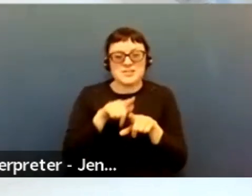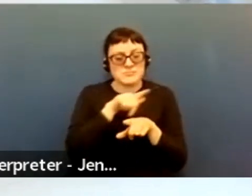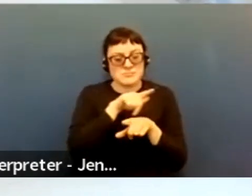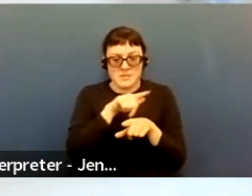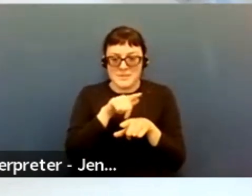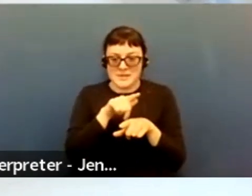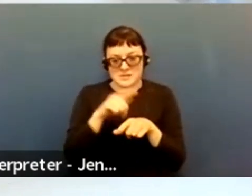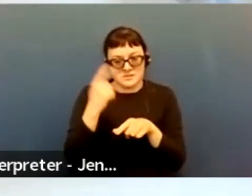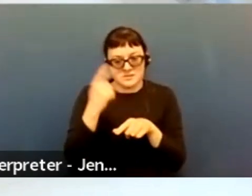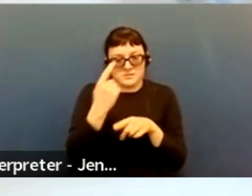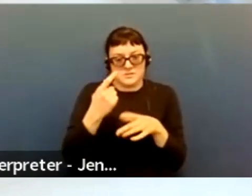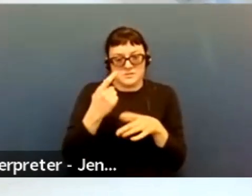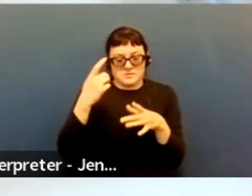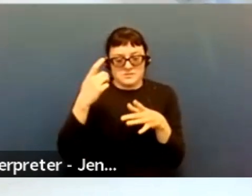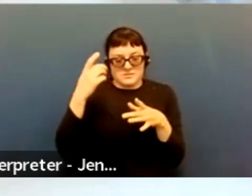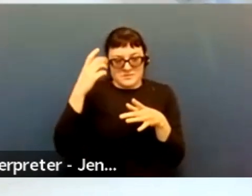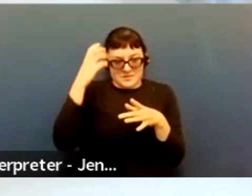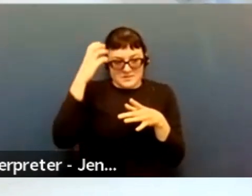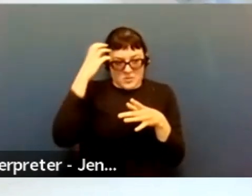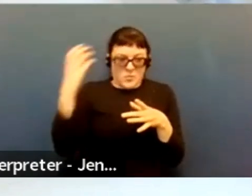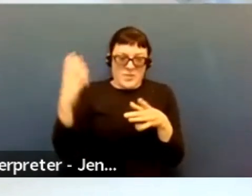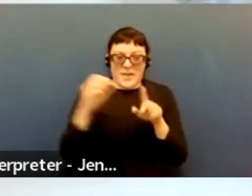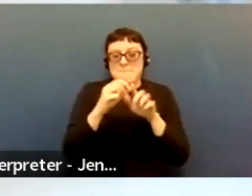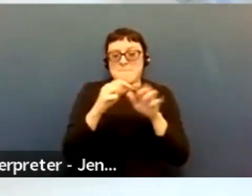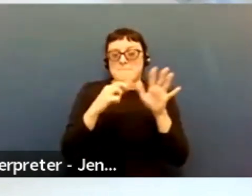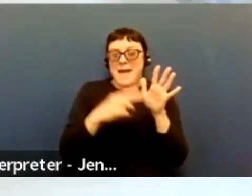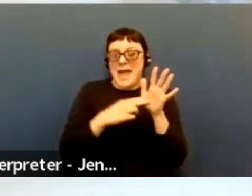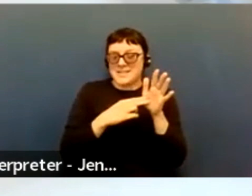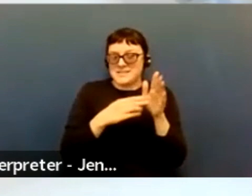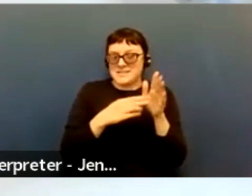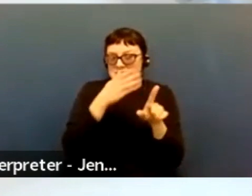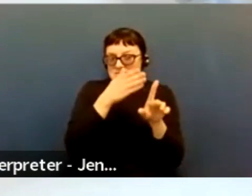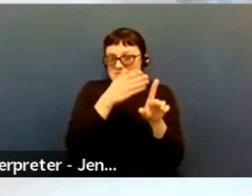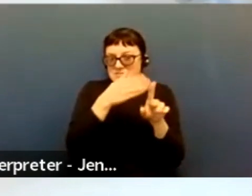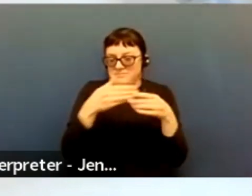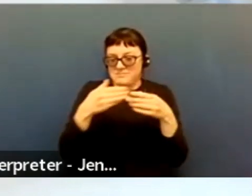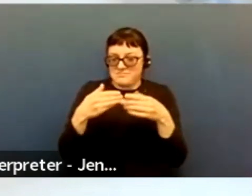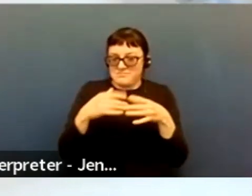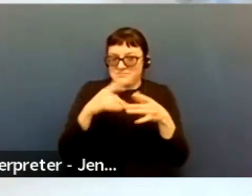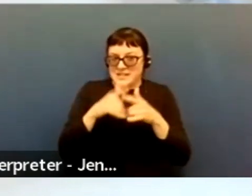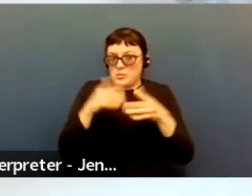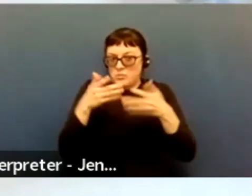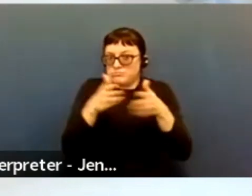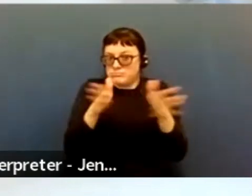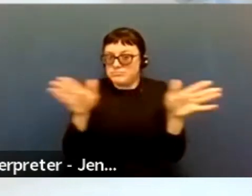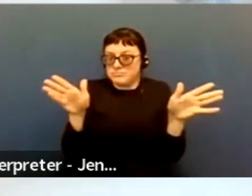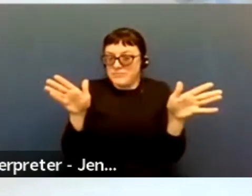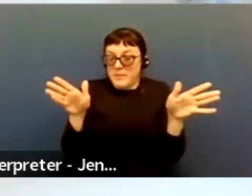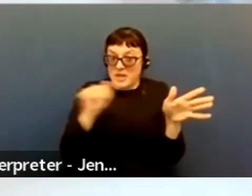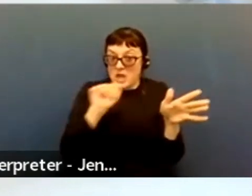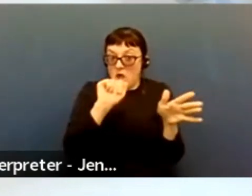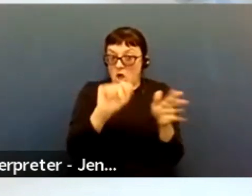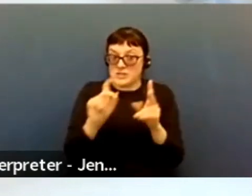maybe we can make this work. Maybe she's pan, but her type is someone in the